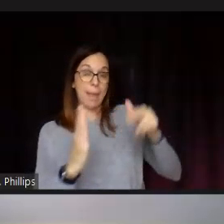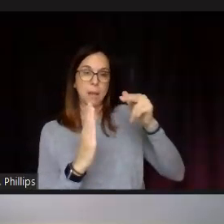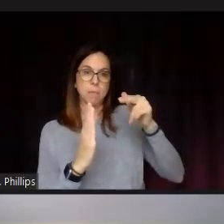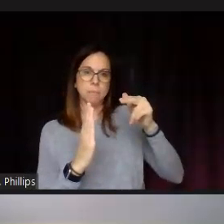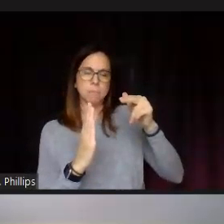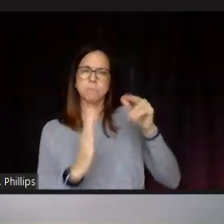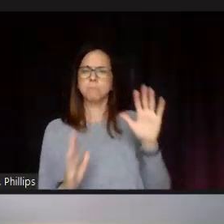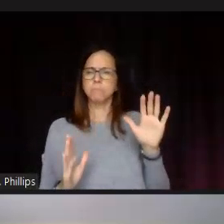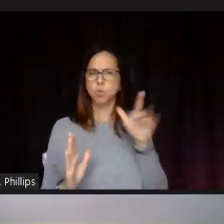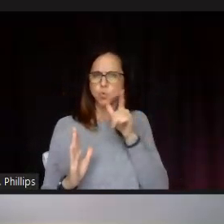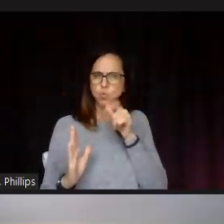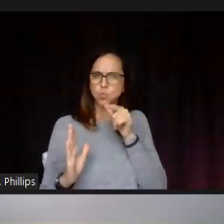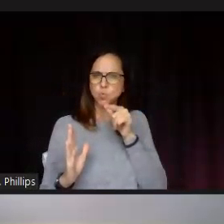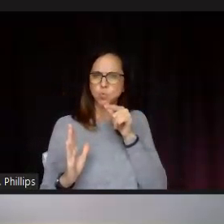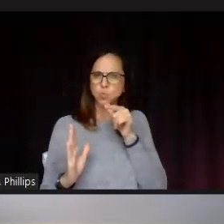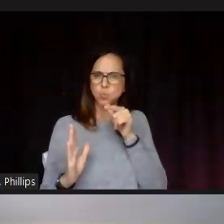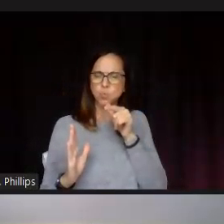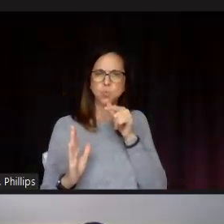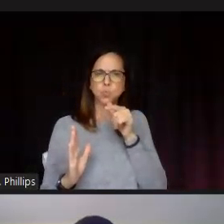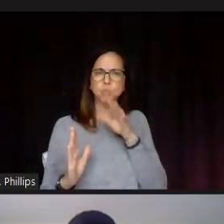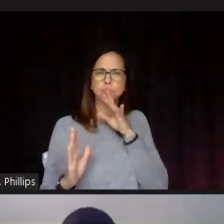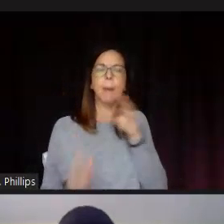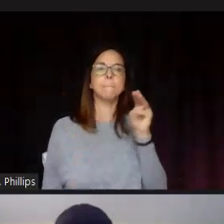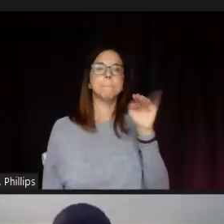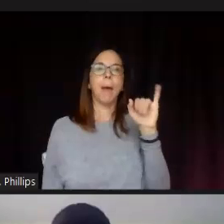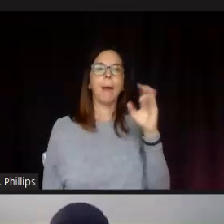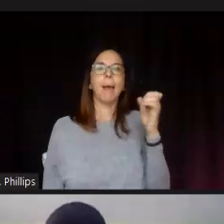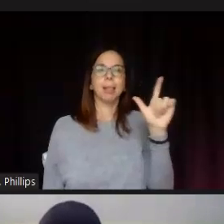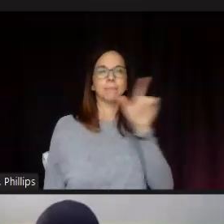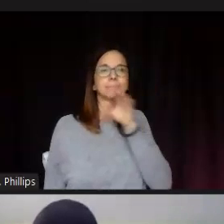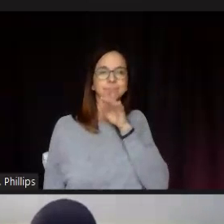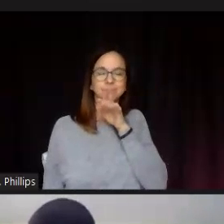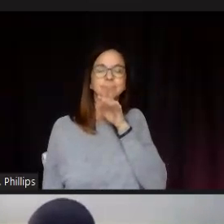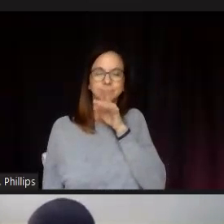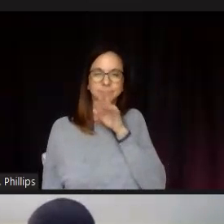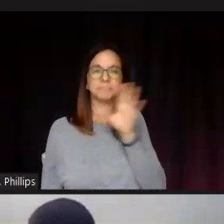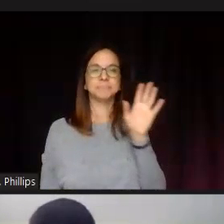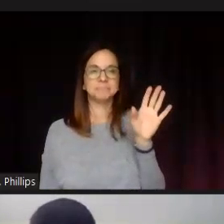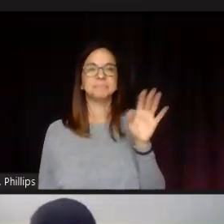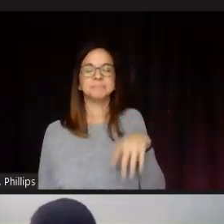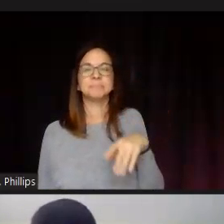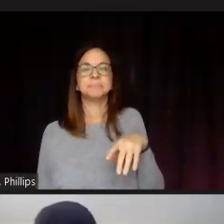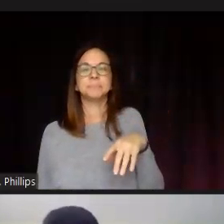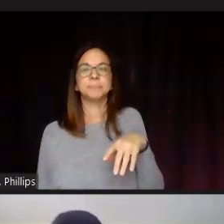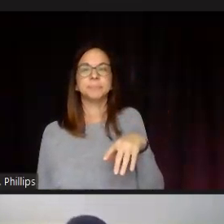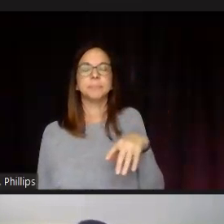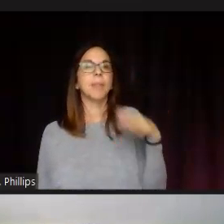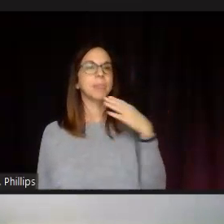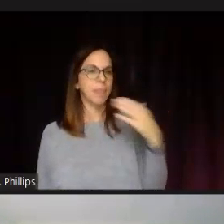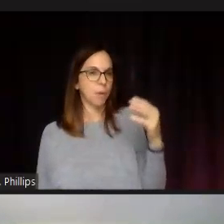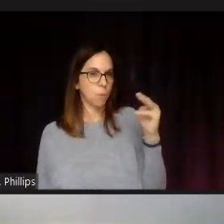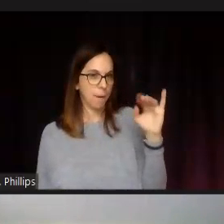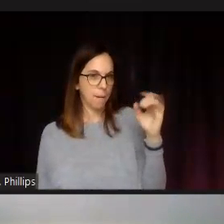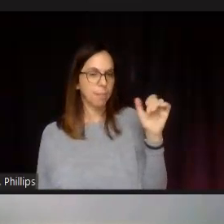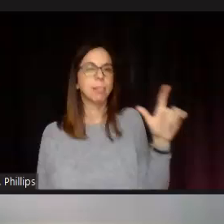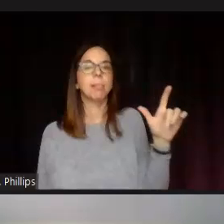that? Michael. Michael, thank you. Sorry, I don't know why. There it is. Got it. Thank you, Michael. I